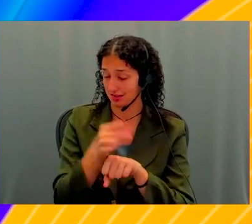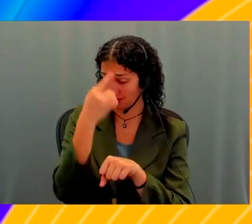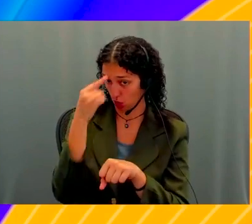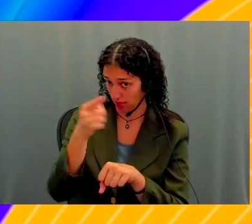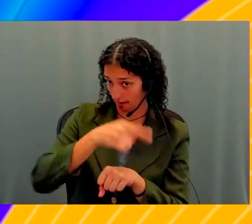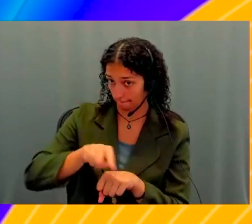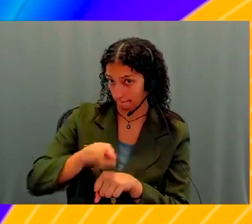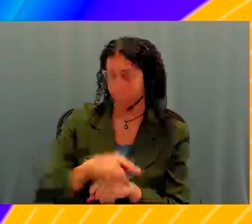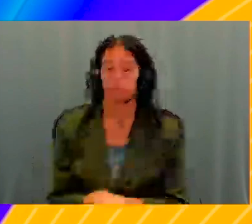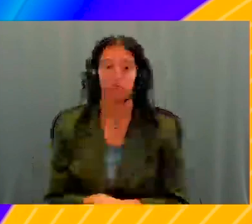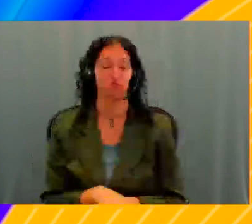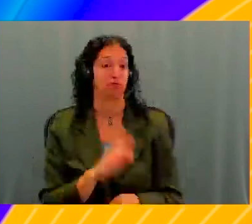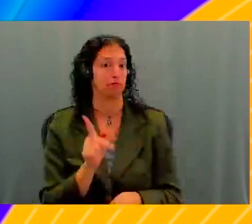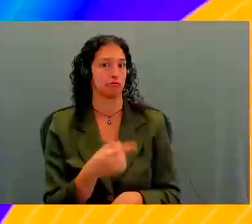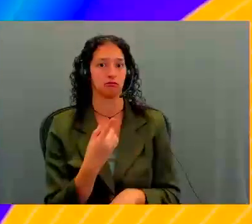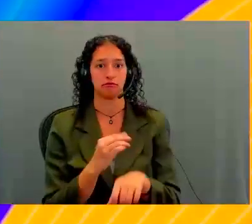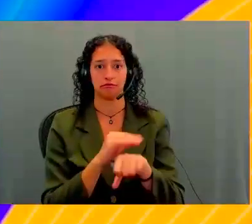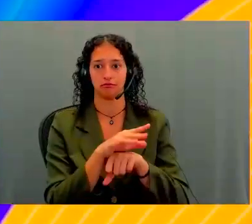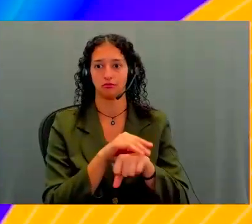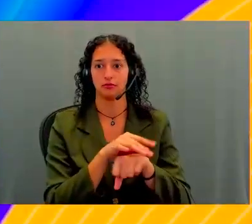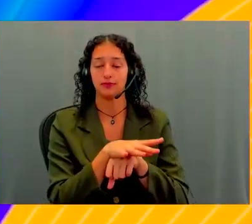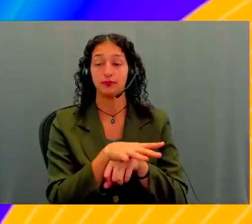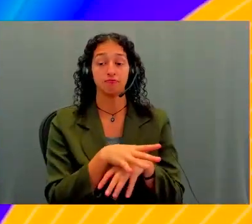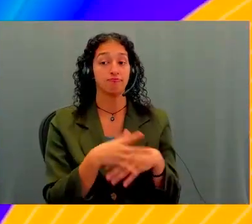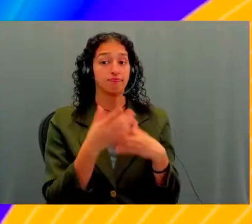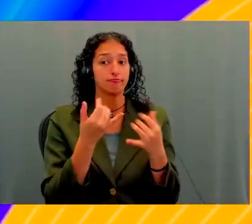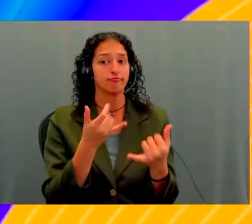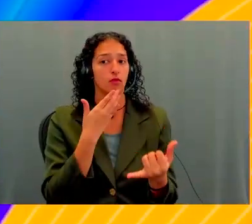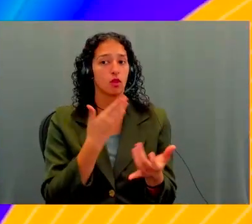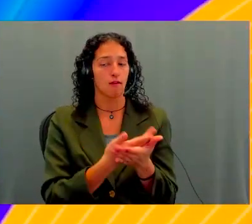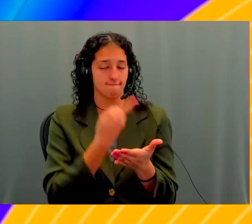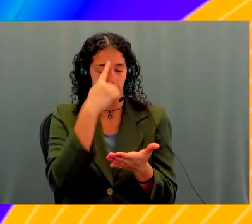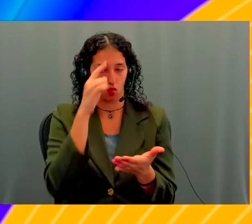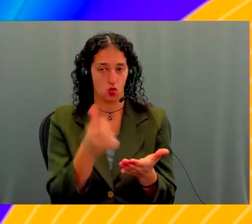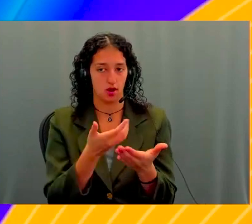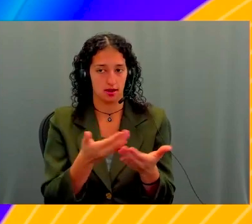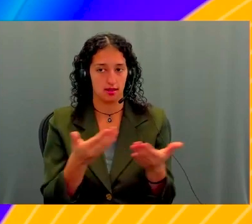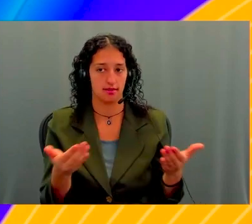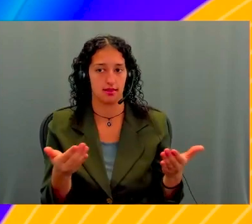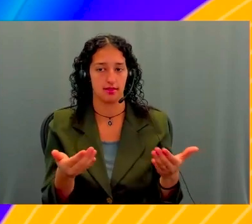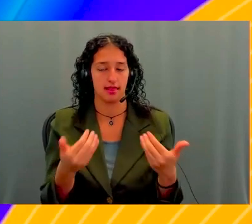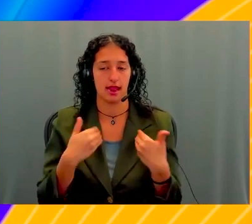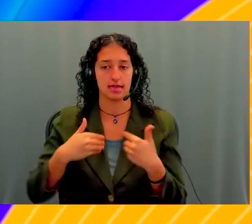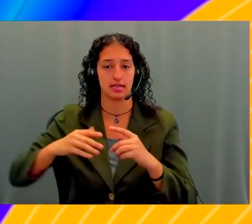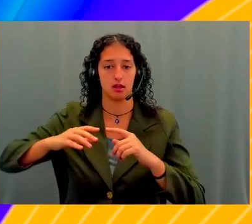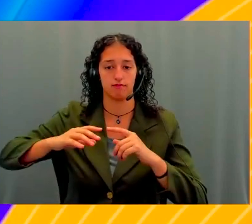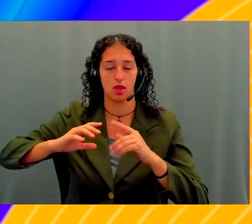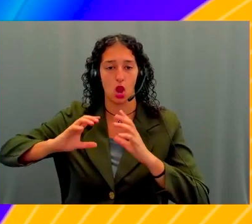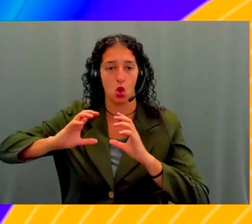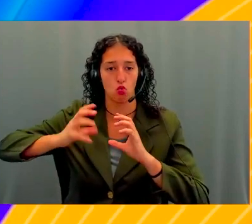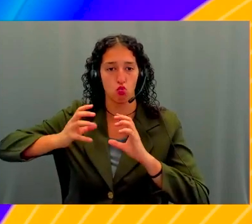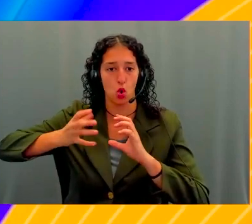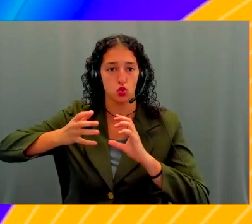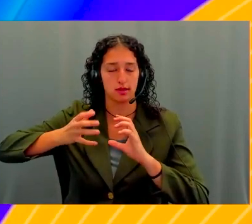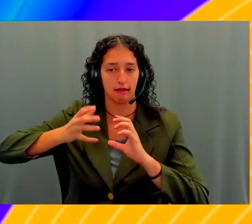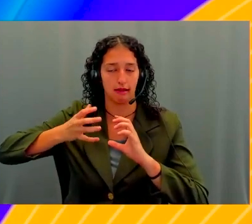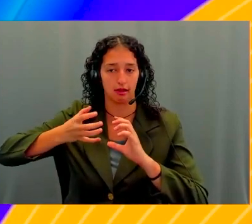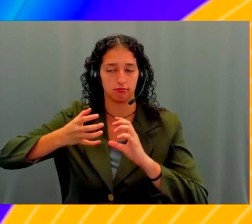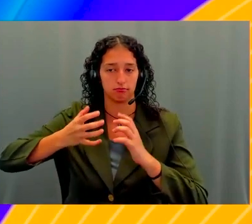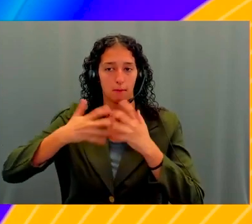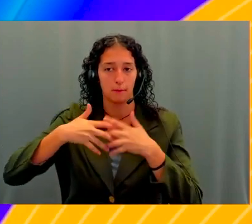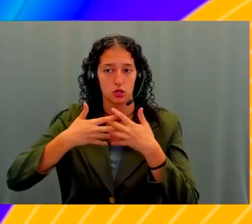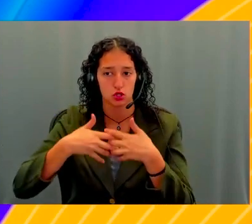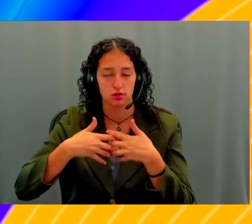only big advice being these are good for anything which is a rotating machinery. Okay. So pumps,